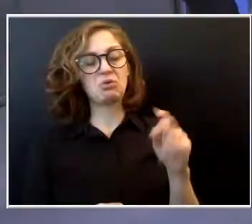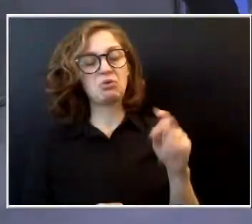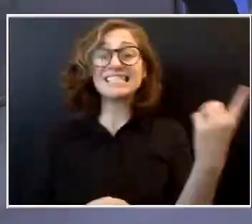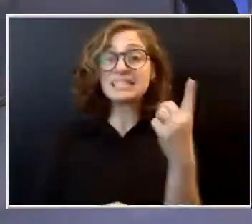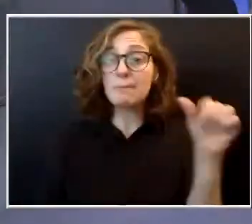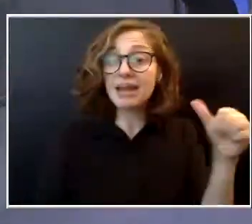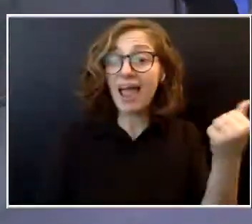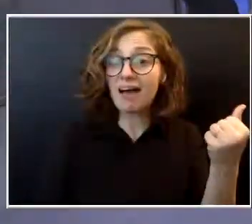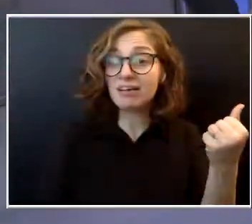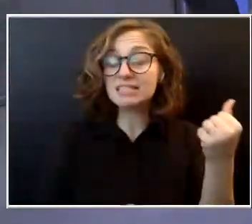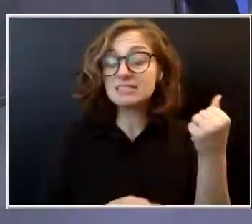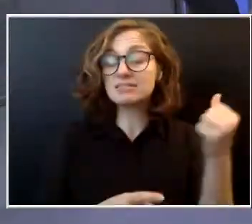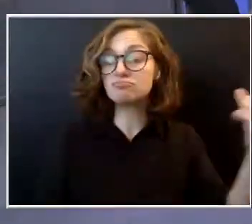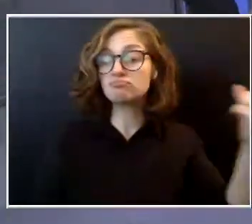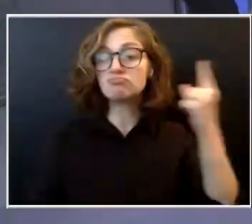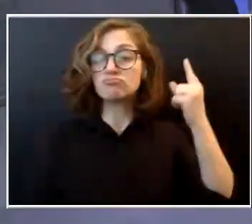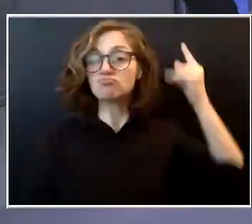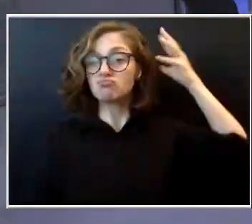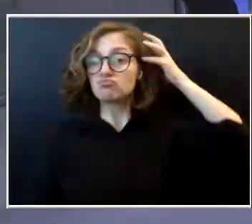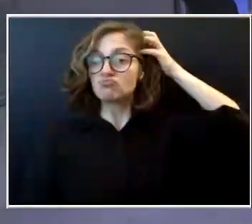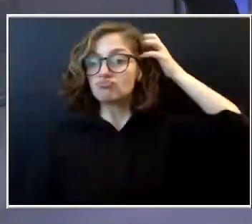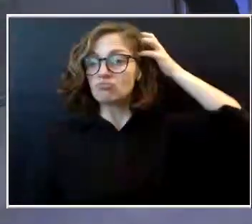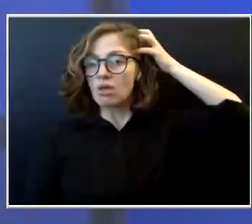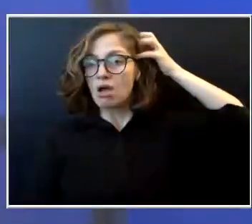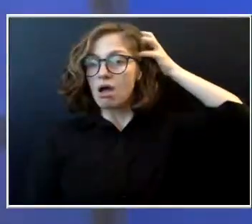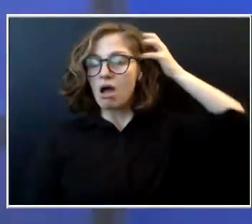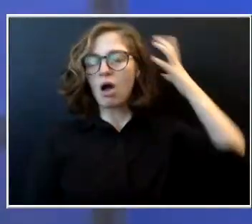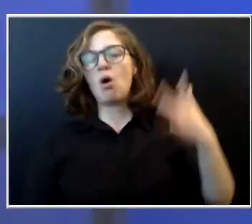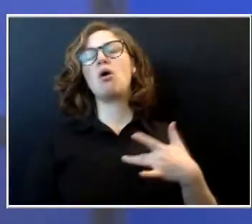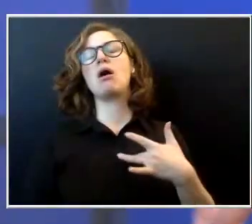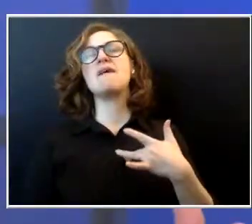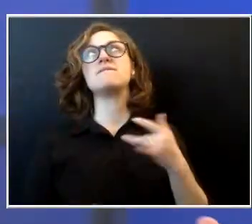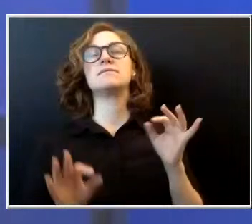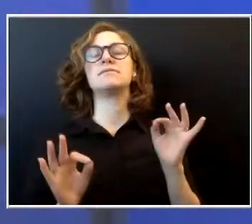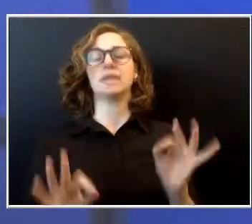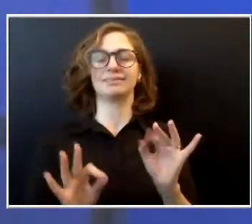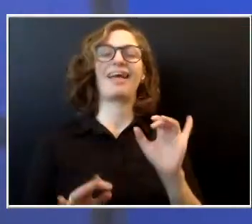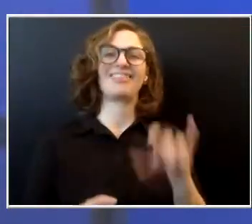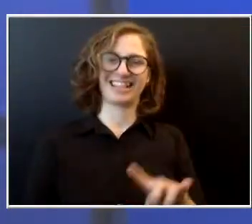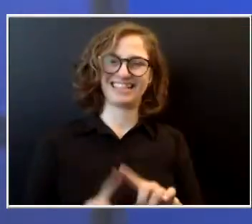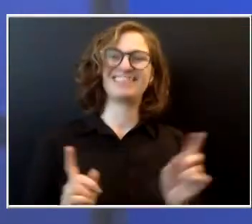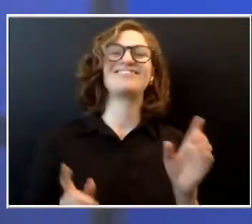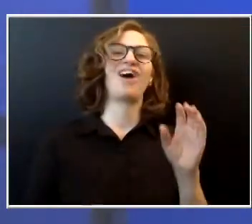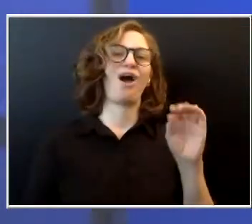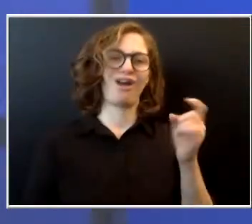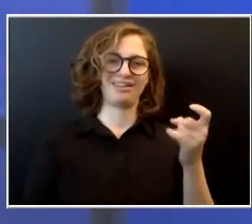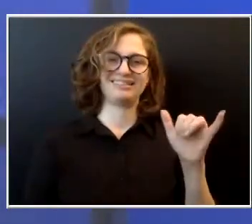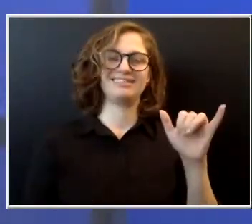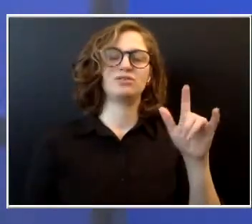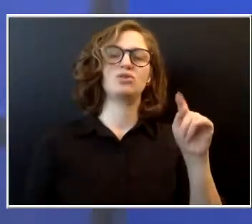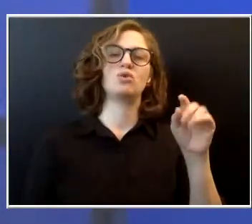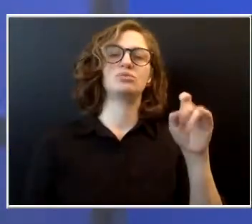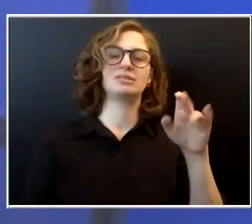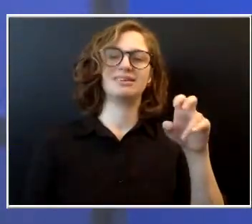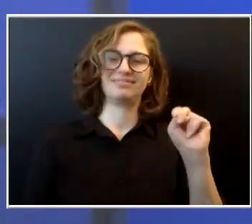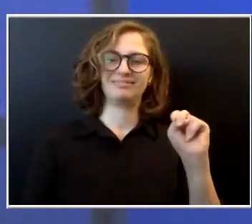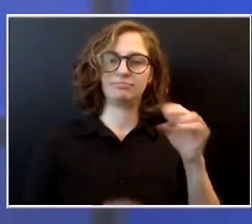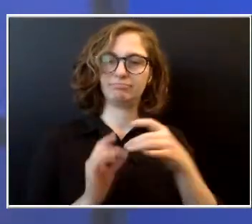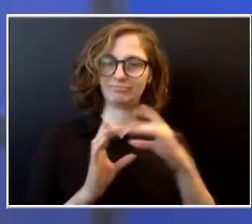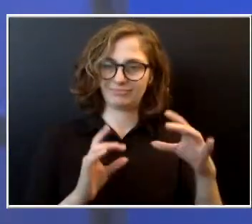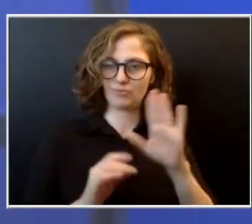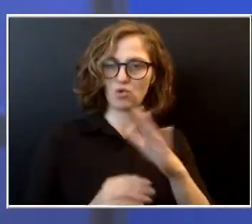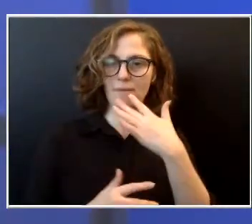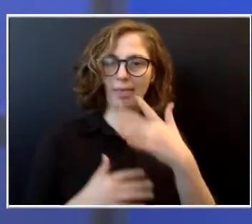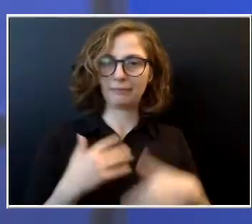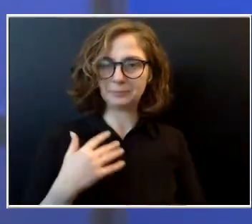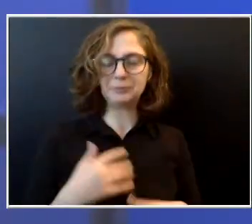That's the difference of oxytocin being released in your bloodstream that makes it feel that much better. And so, that's one, but then